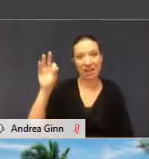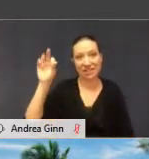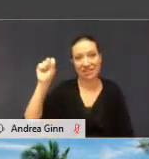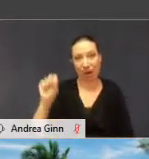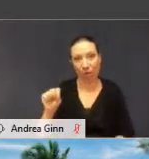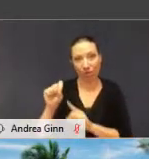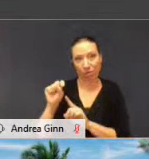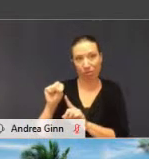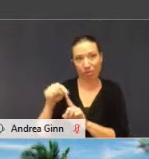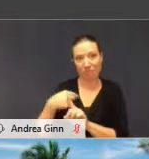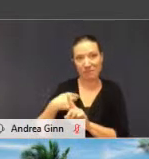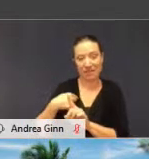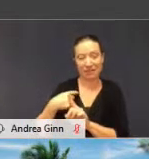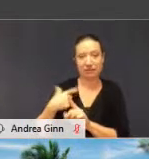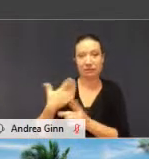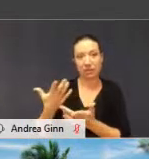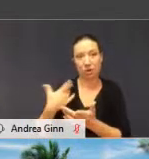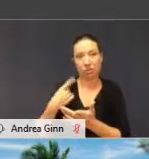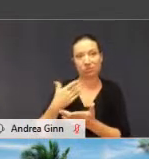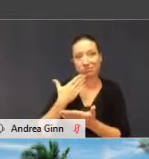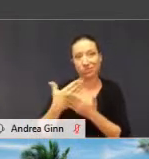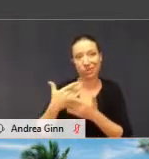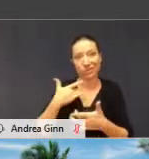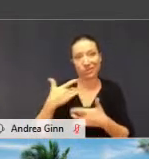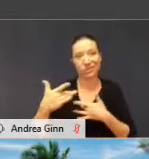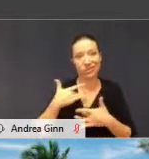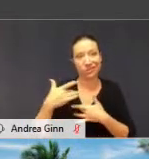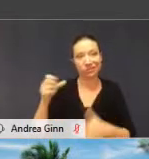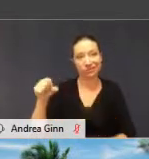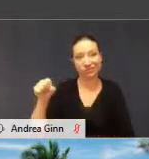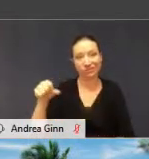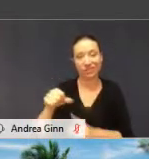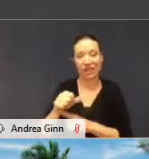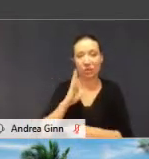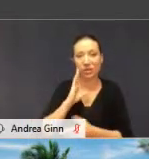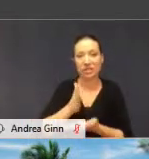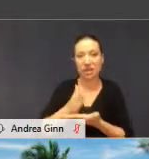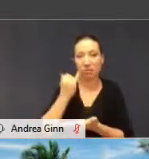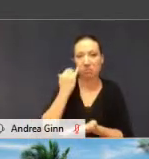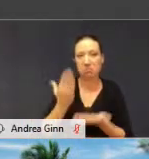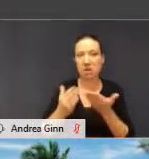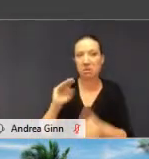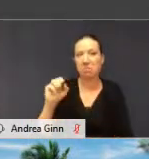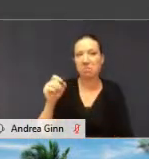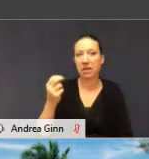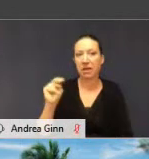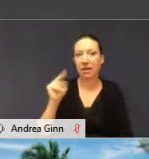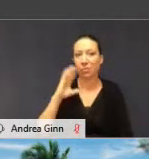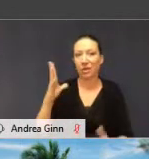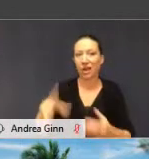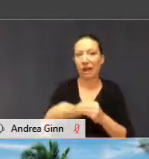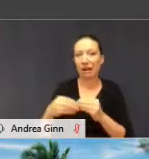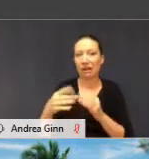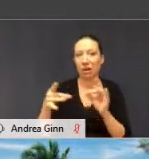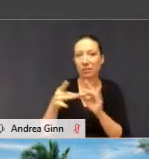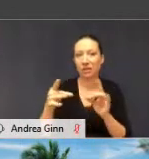valid. So I'll stop and see if Megan has anything to add, but if not, I will make sure to take this one as a